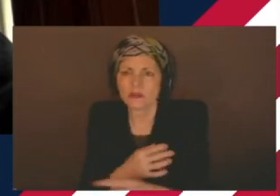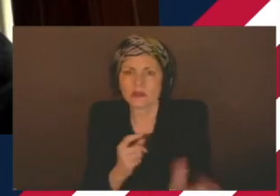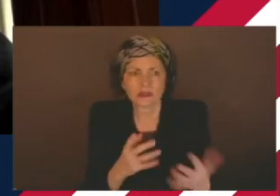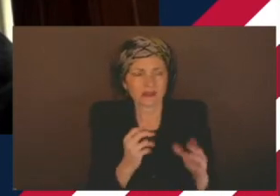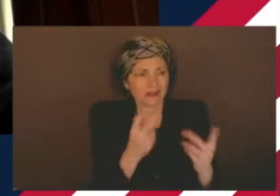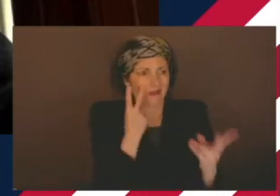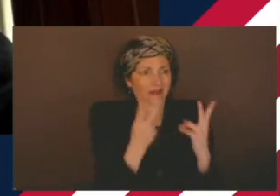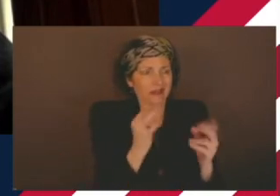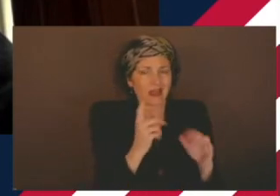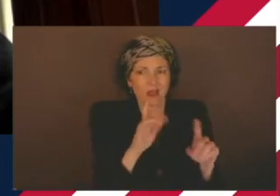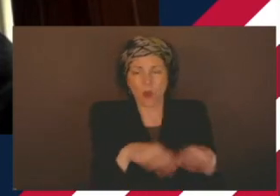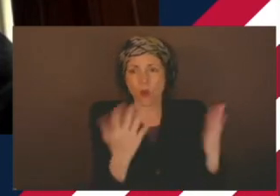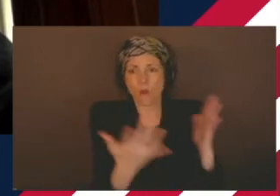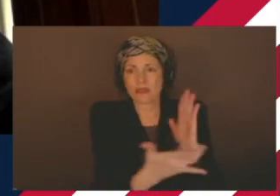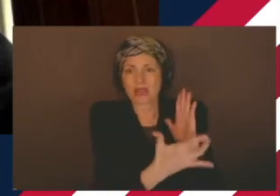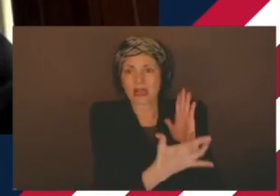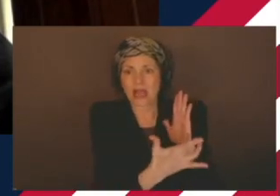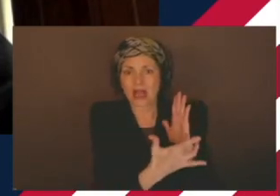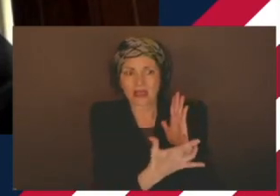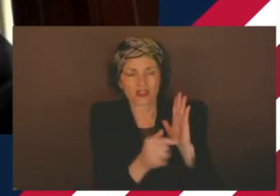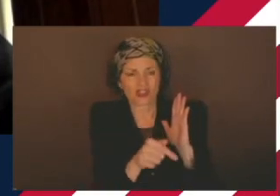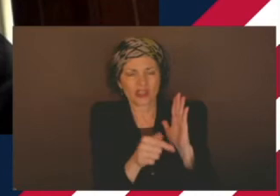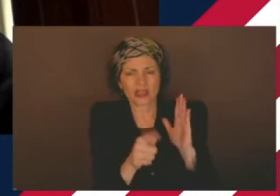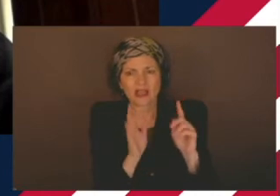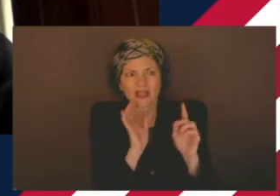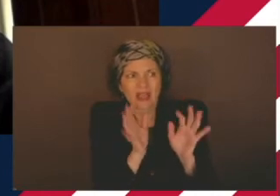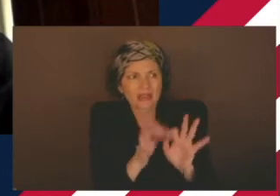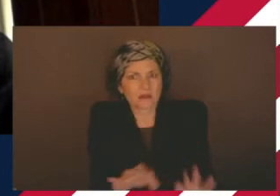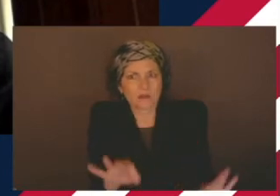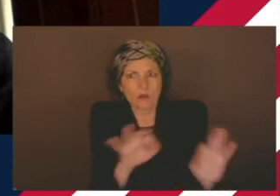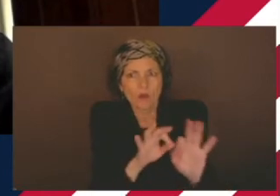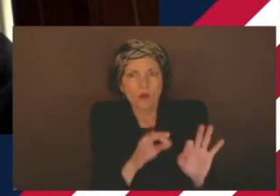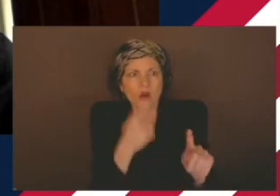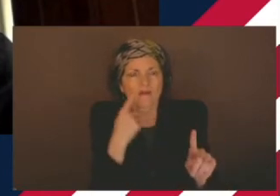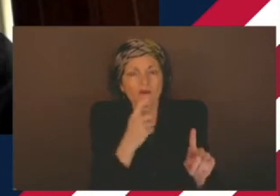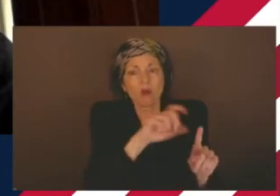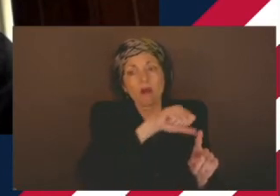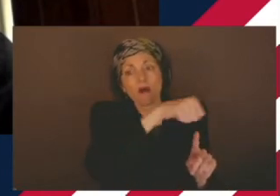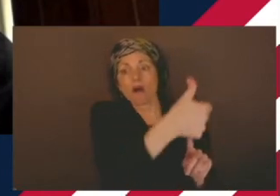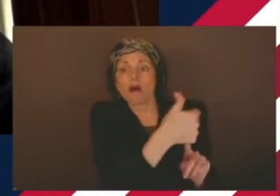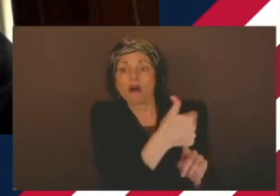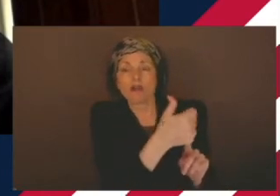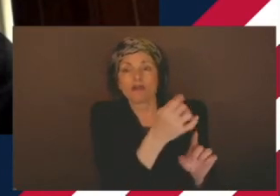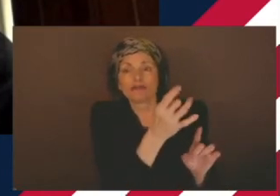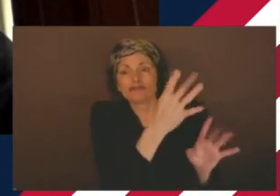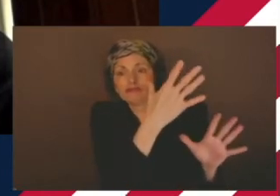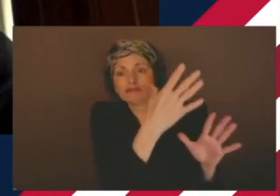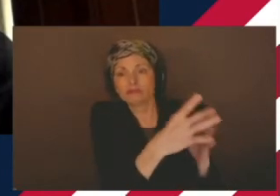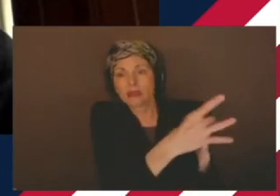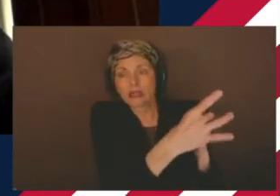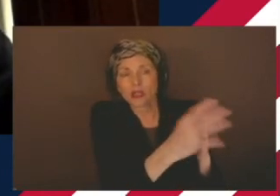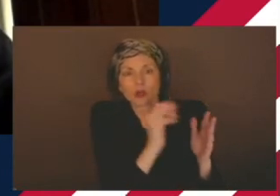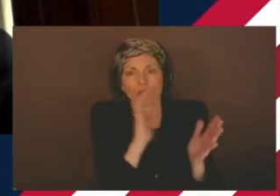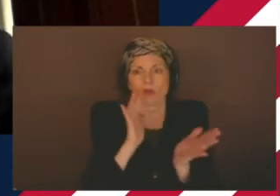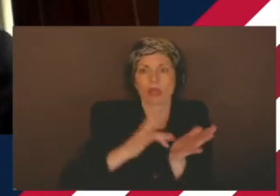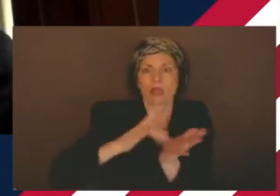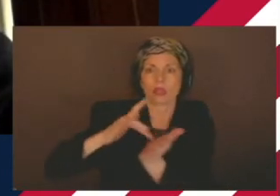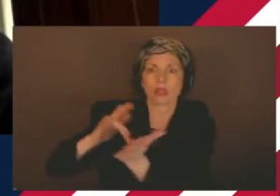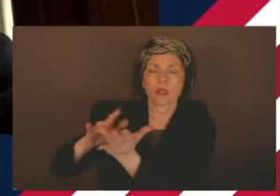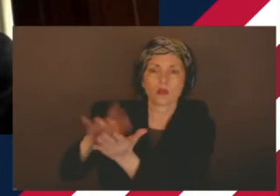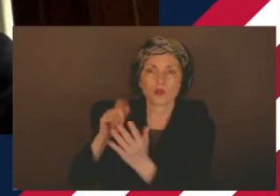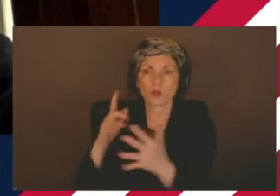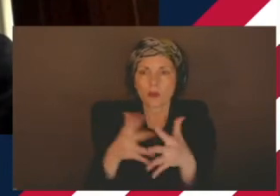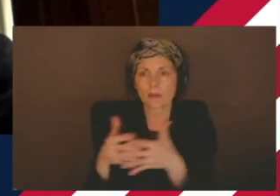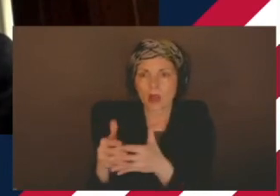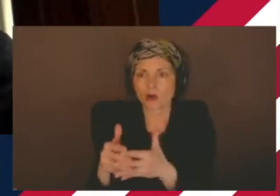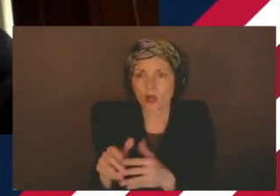that are essential for challenging autocratic rulers. Instead, the United States needs to practice what we preach, putting our values front and center at home